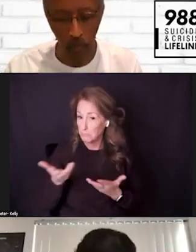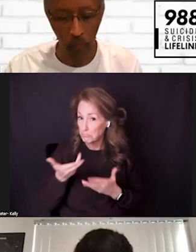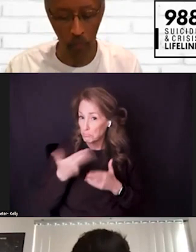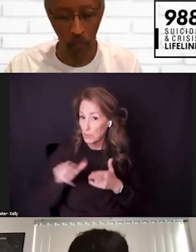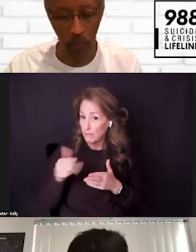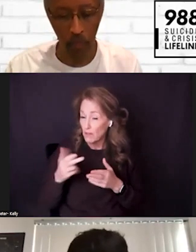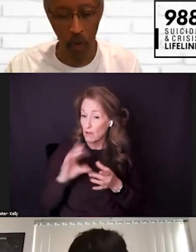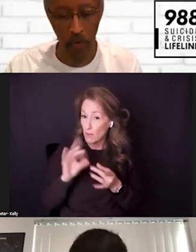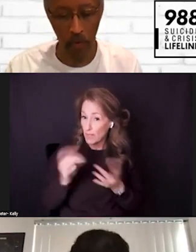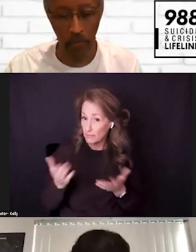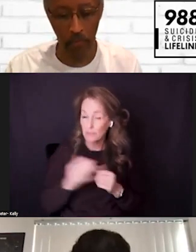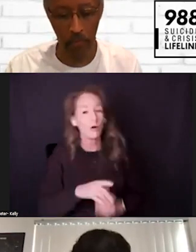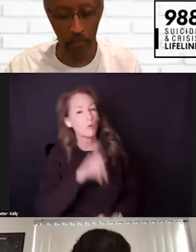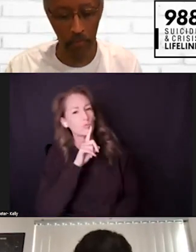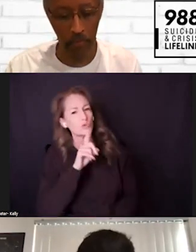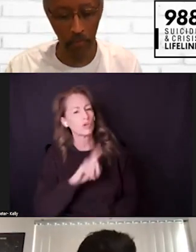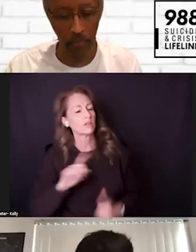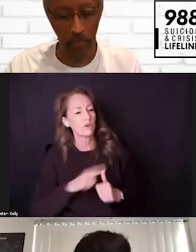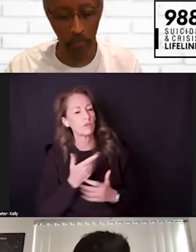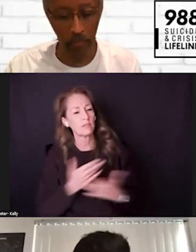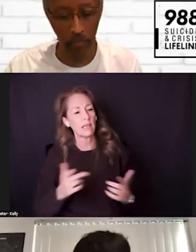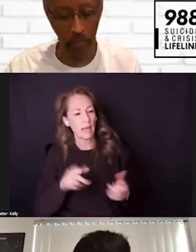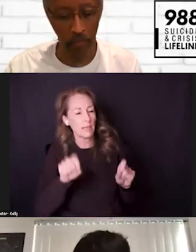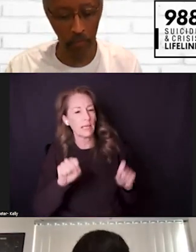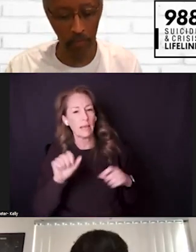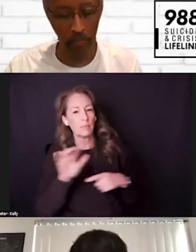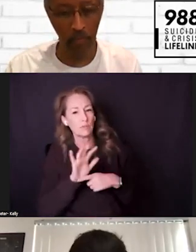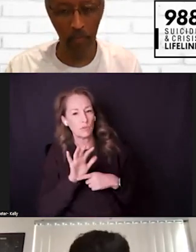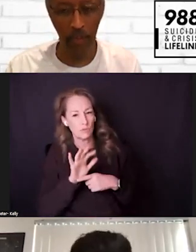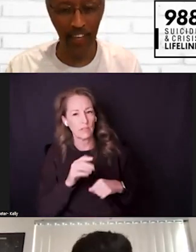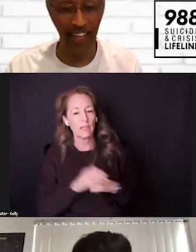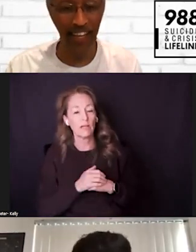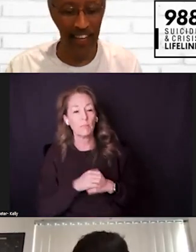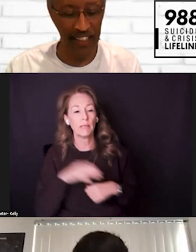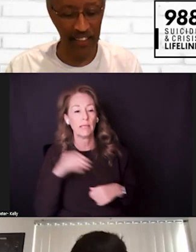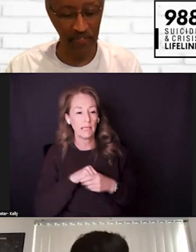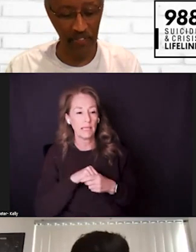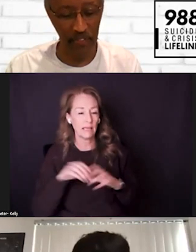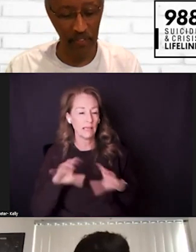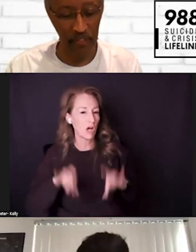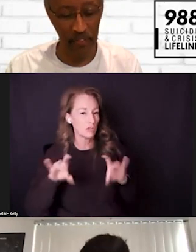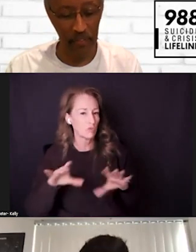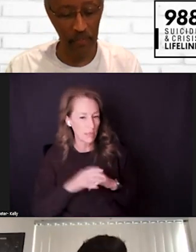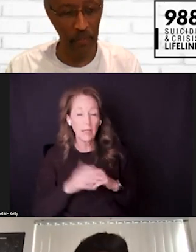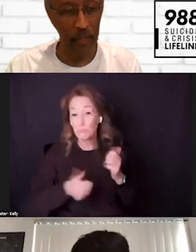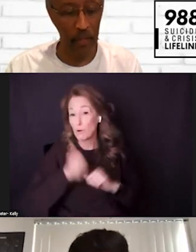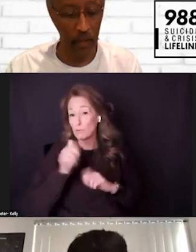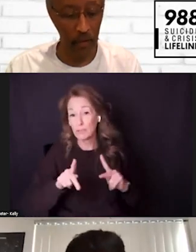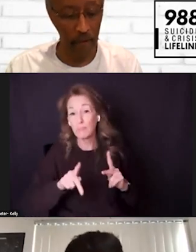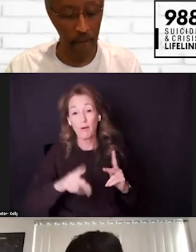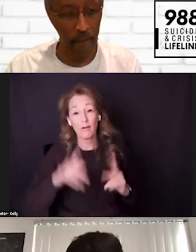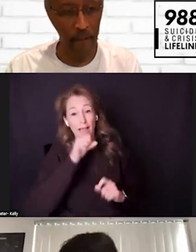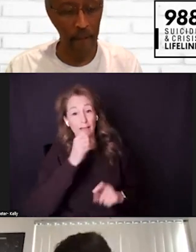thing that I've been able to film so far. Flew me out to Australia. as most people guessed correctly.